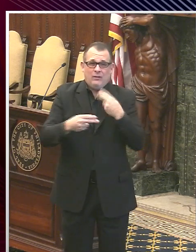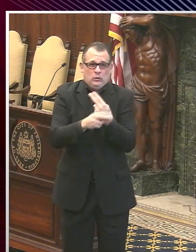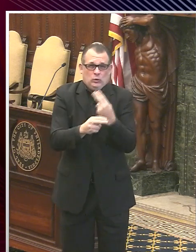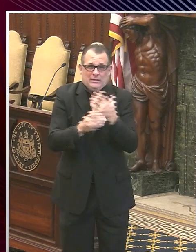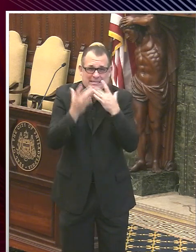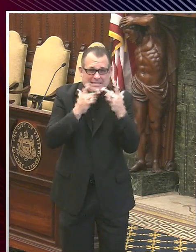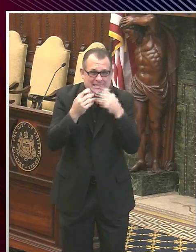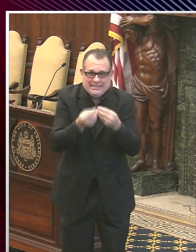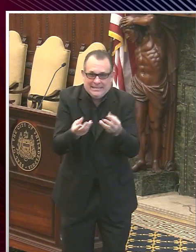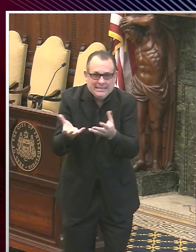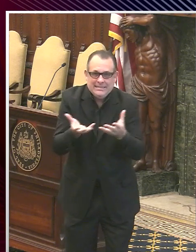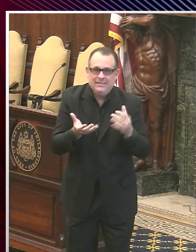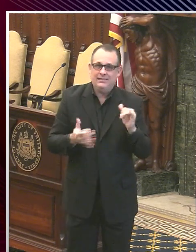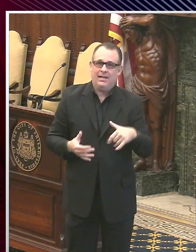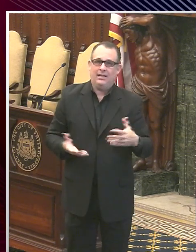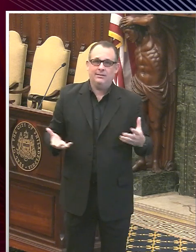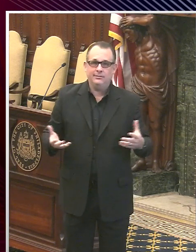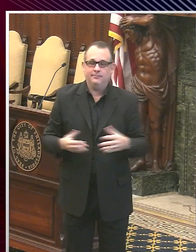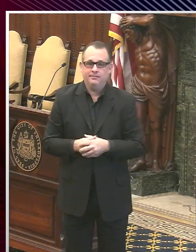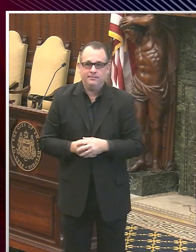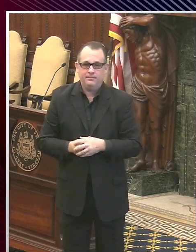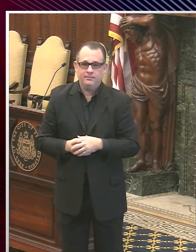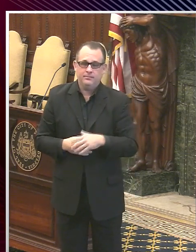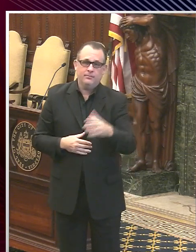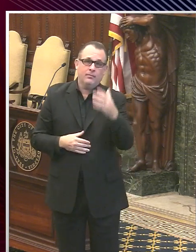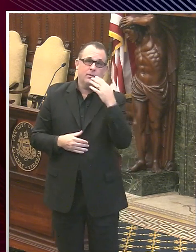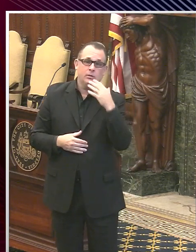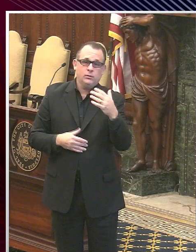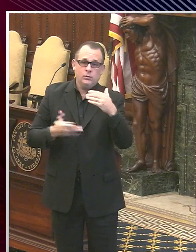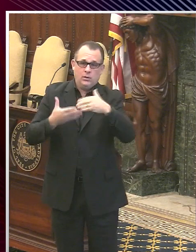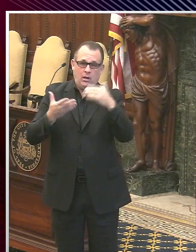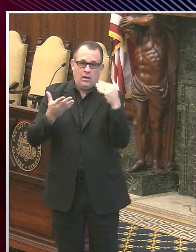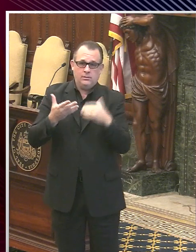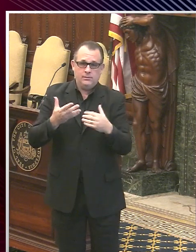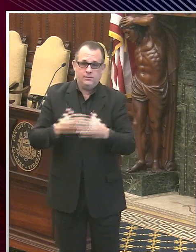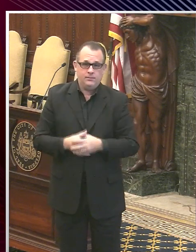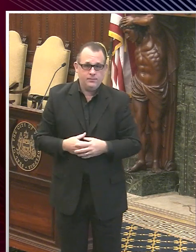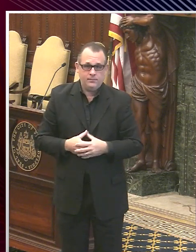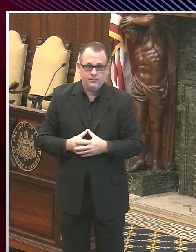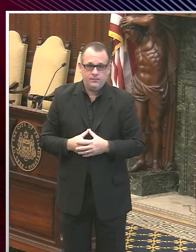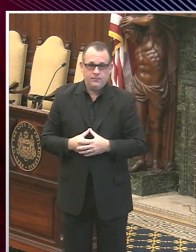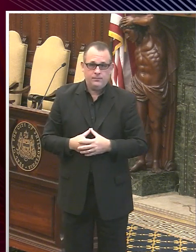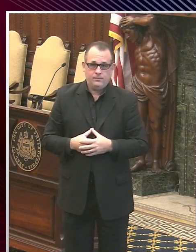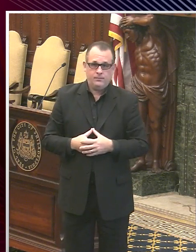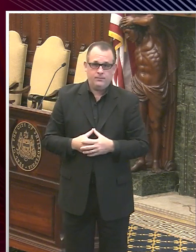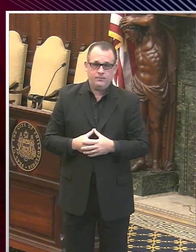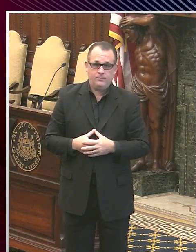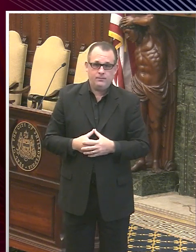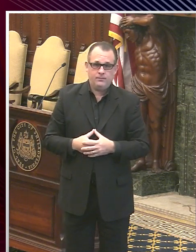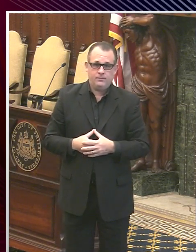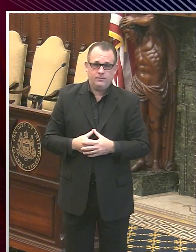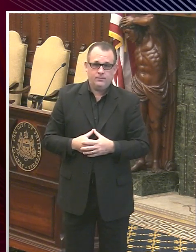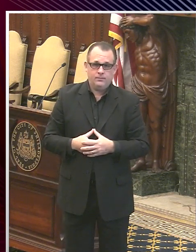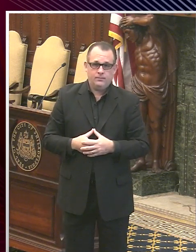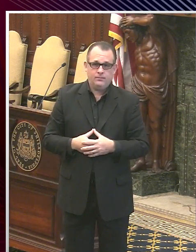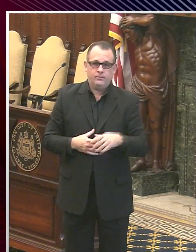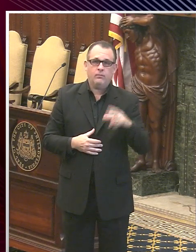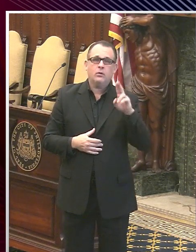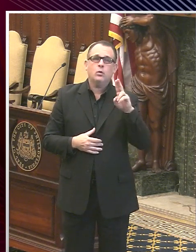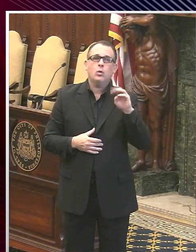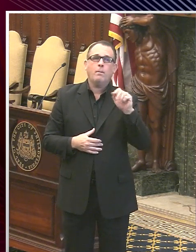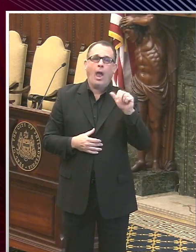it to those folks. All right, thank you for your time. Let's go now to Johan Calhoun of Chalkbeat.